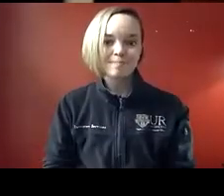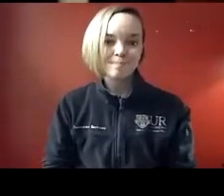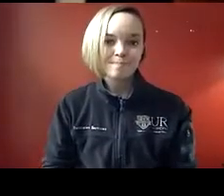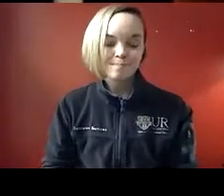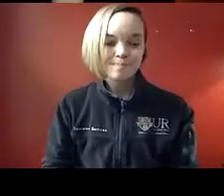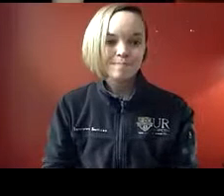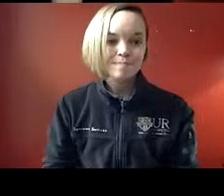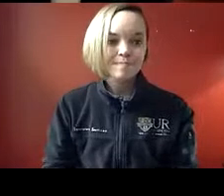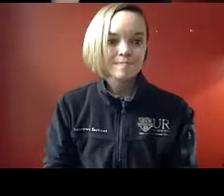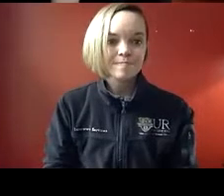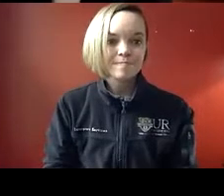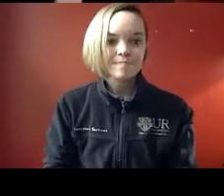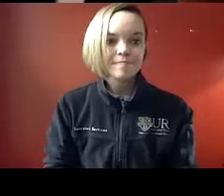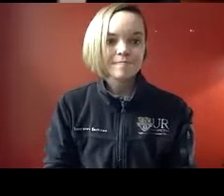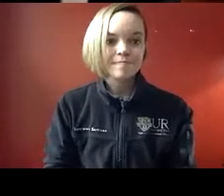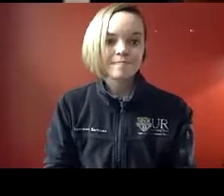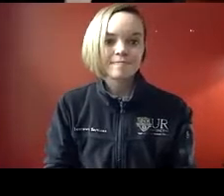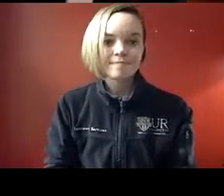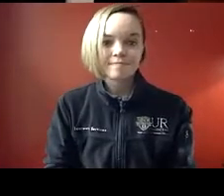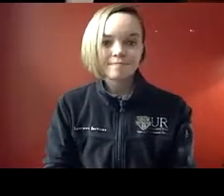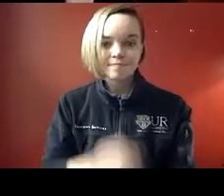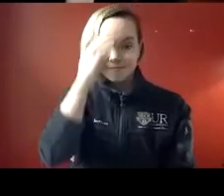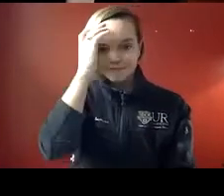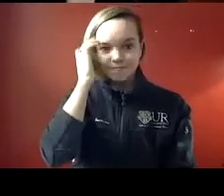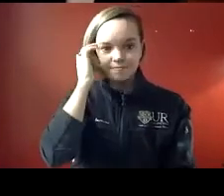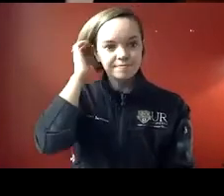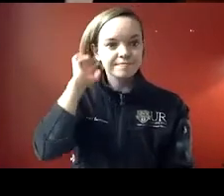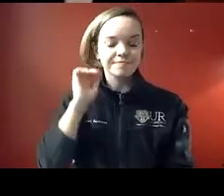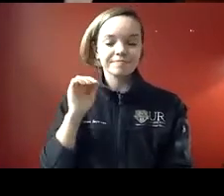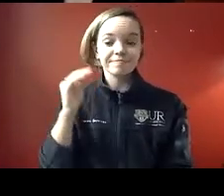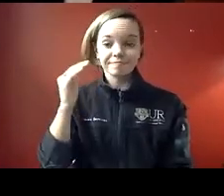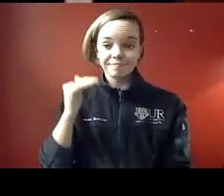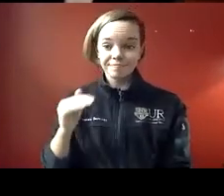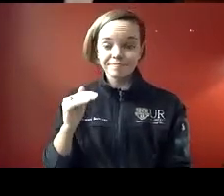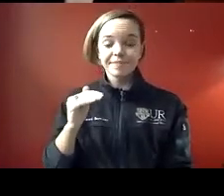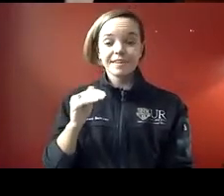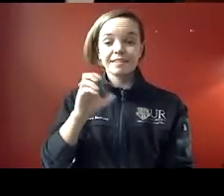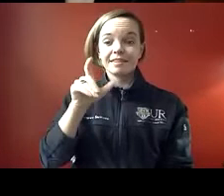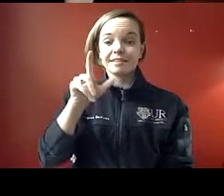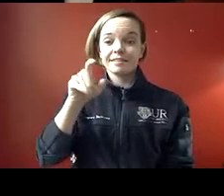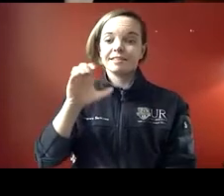Then there was the Civil Rights Act of 1991. And